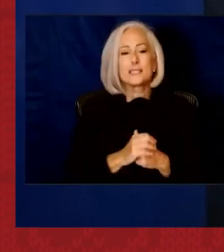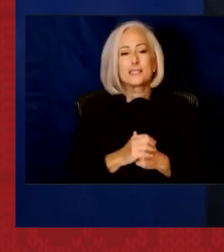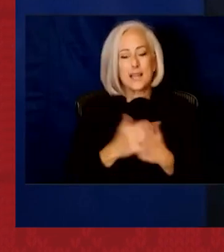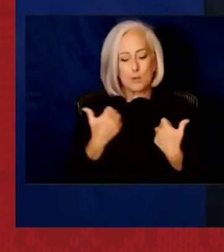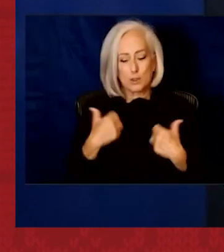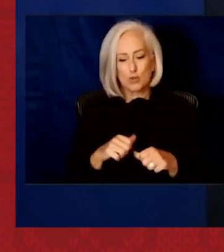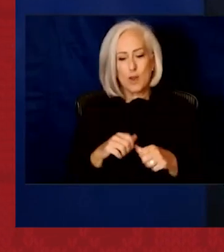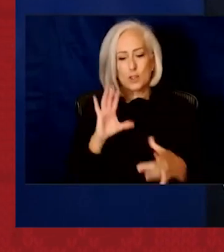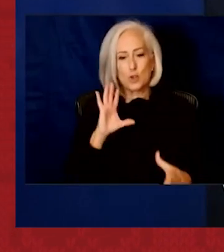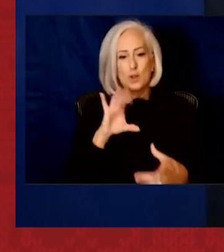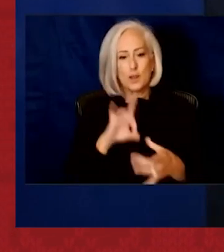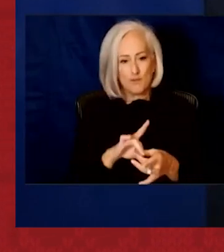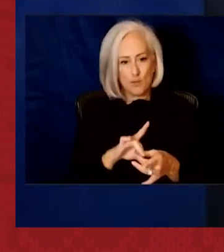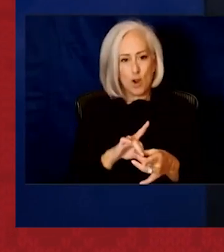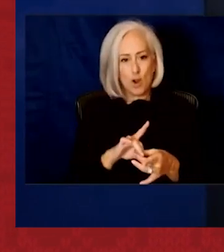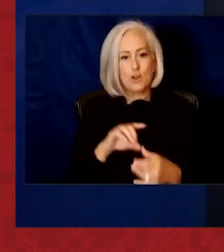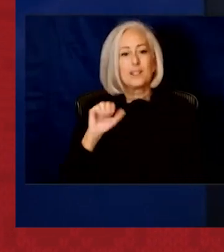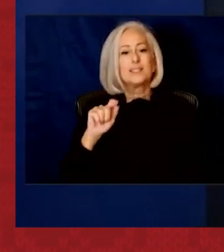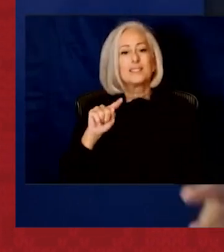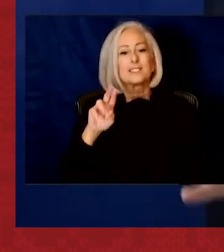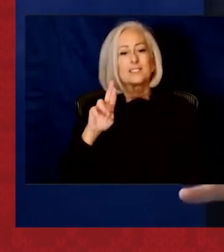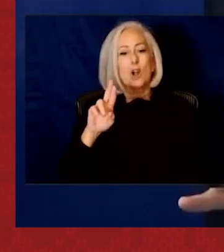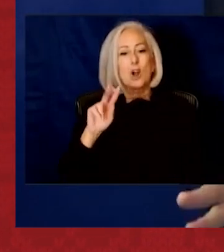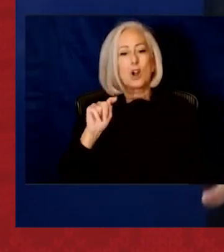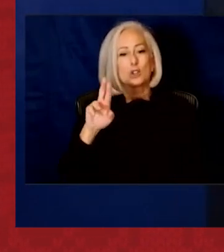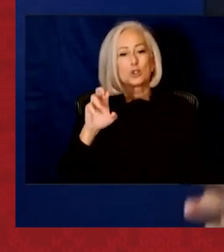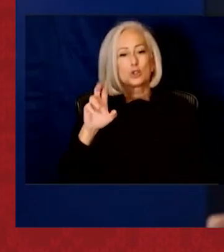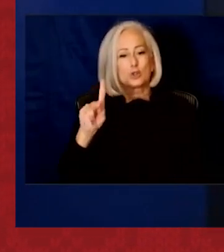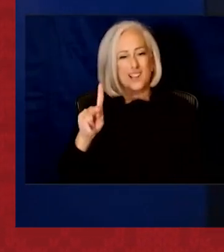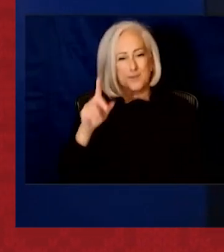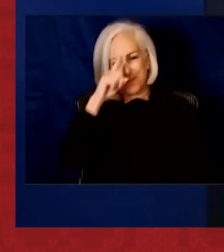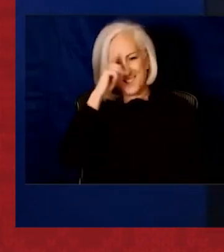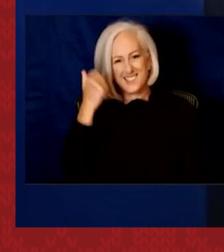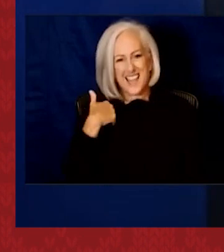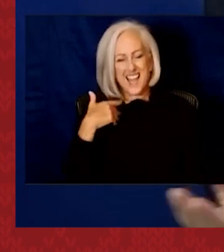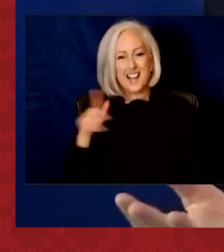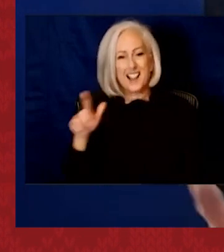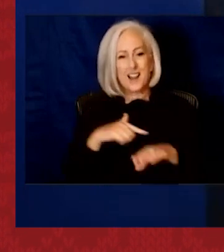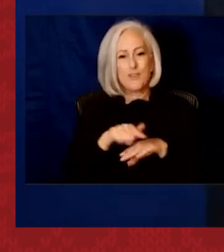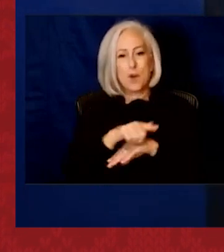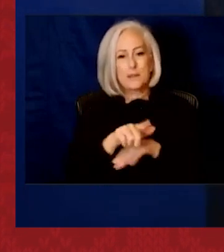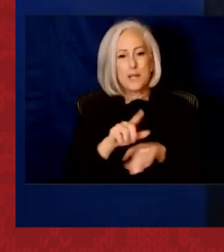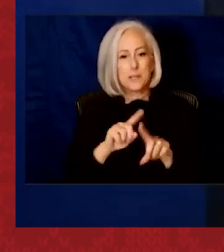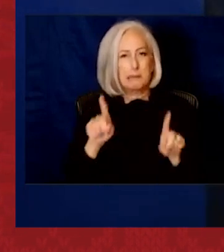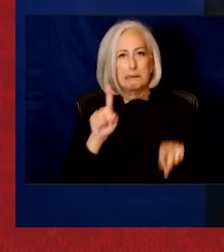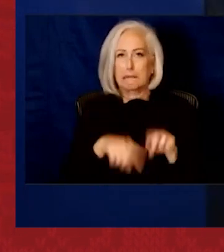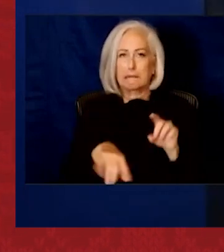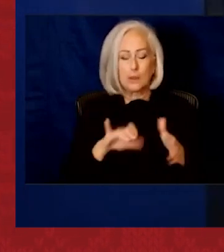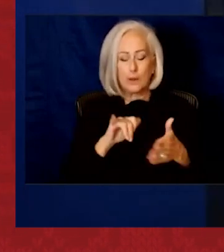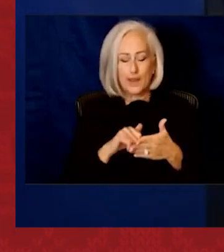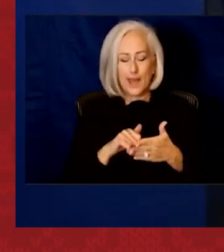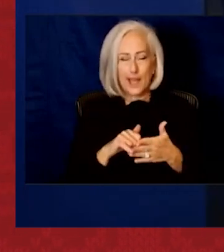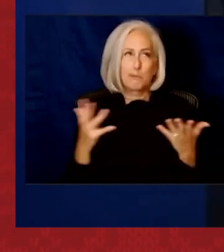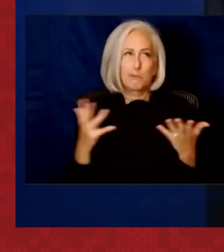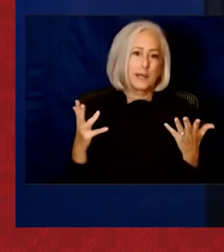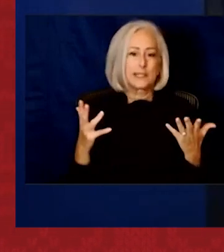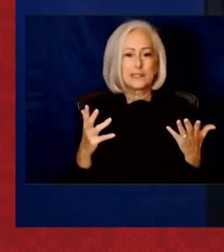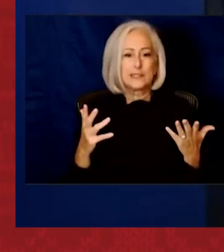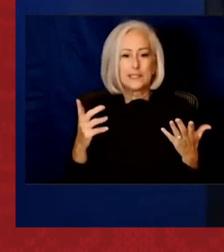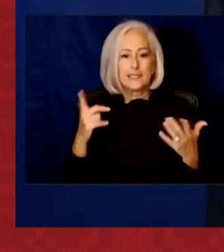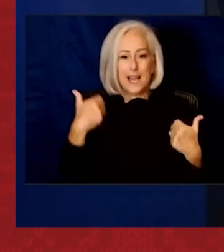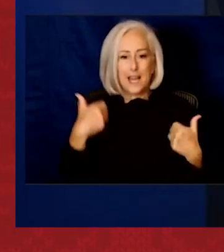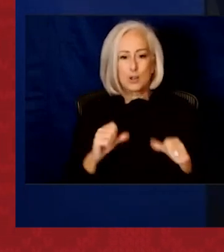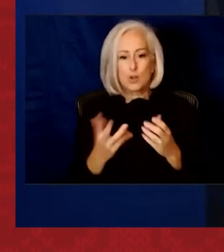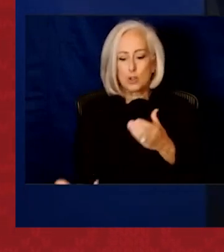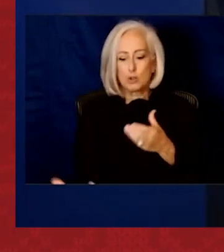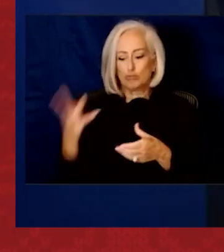had Gorn, which are reptiles, and so I was going to try and make some reference to snakes. I couldn't quite make it work today. Usually I can come up with strange ways to bring back Star Trek. I